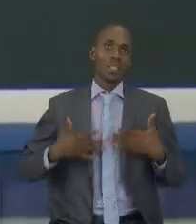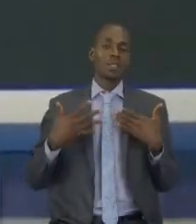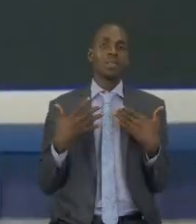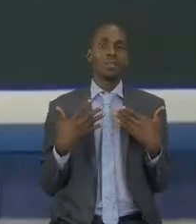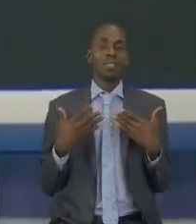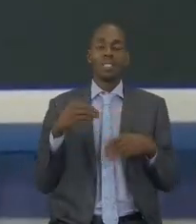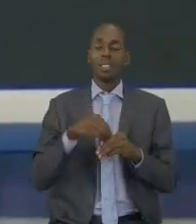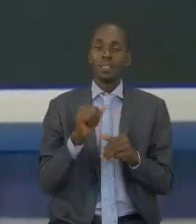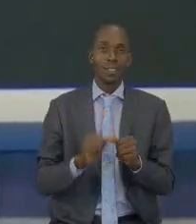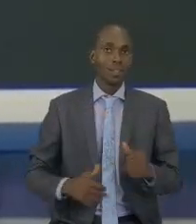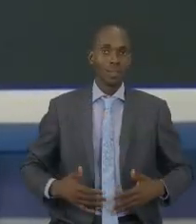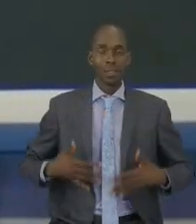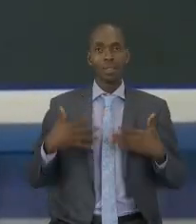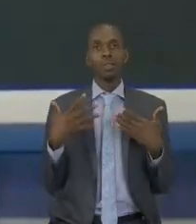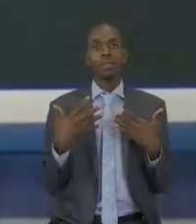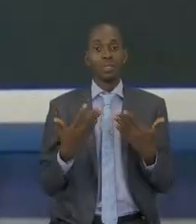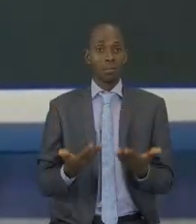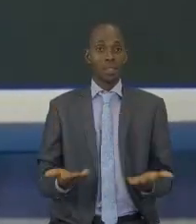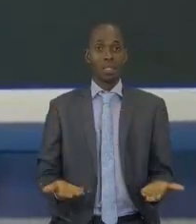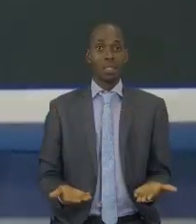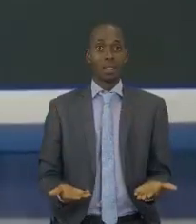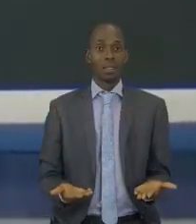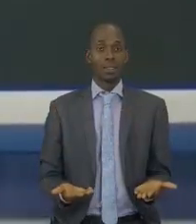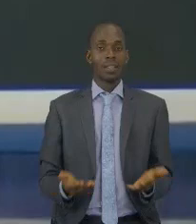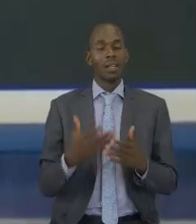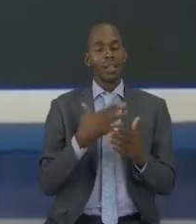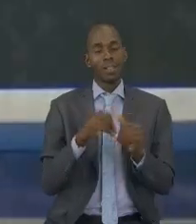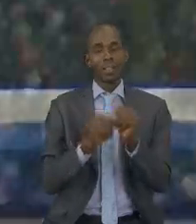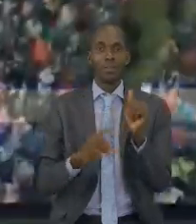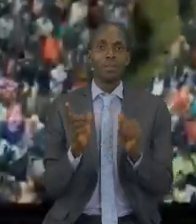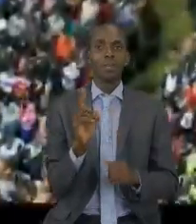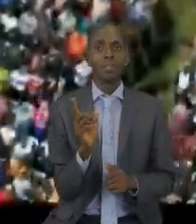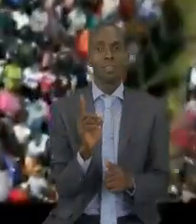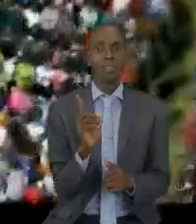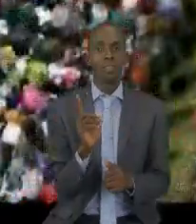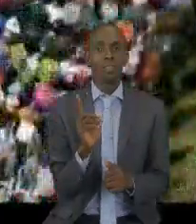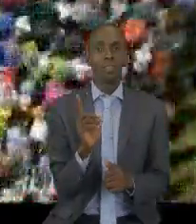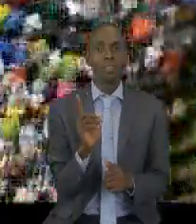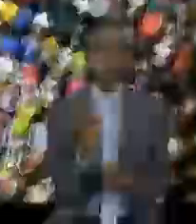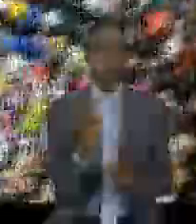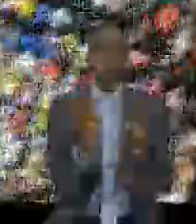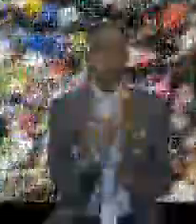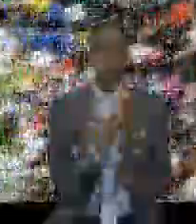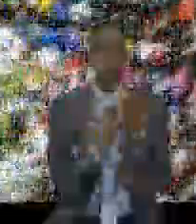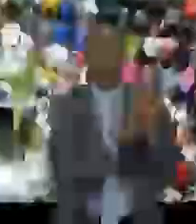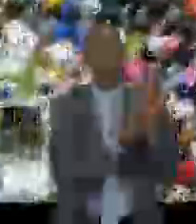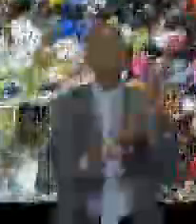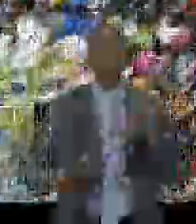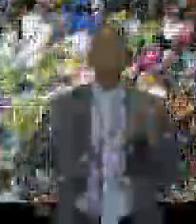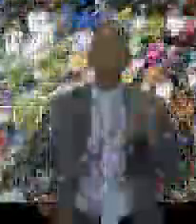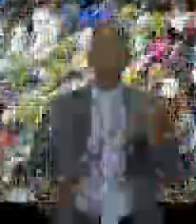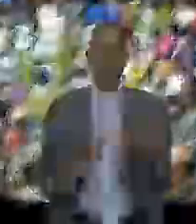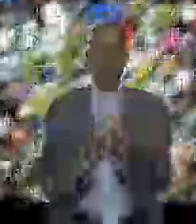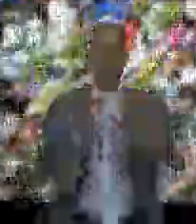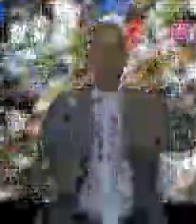in every life, here and everywhere. Praise the Lord.